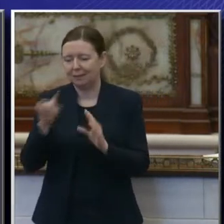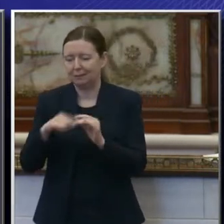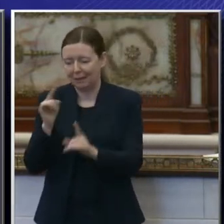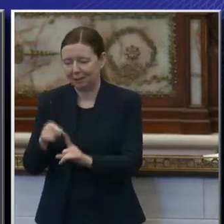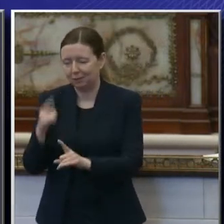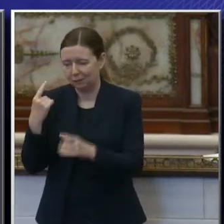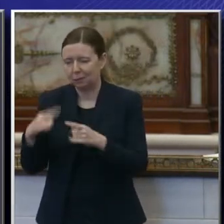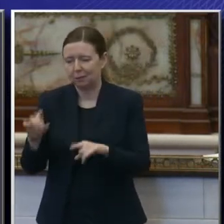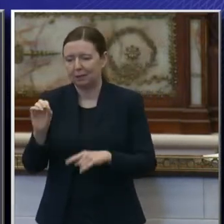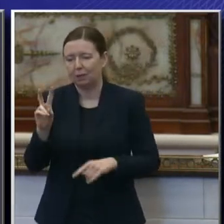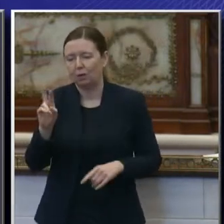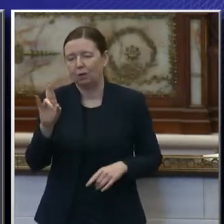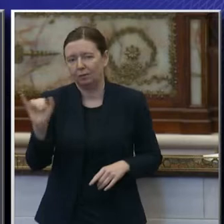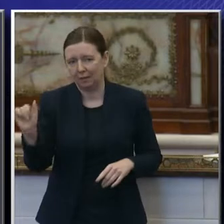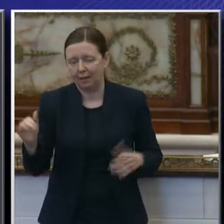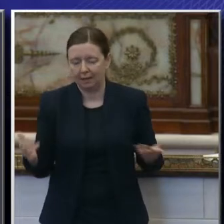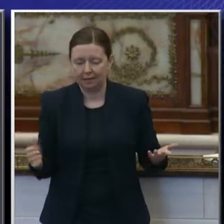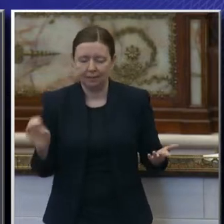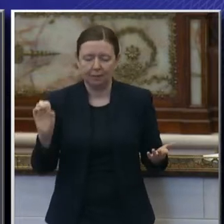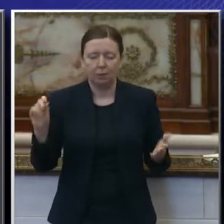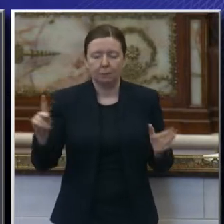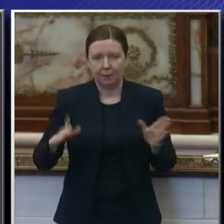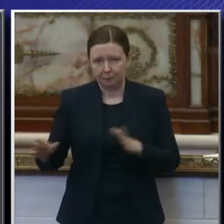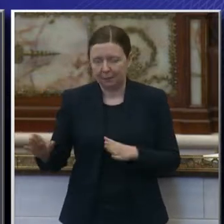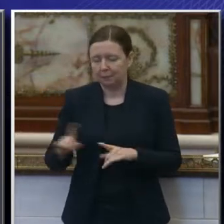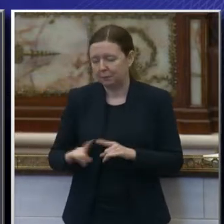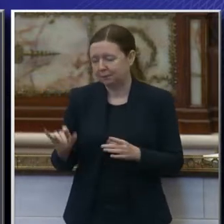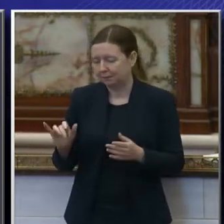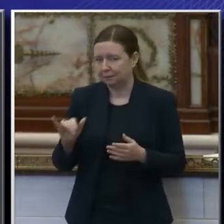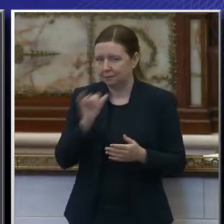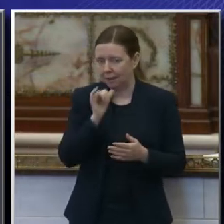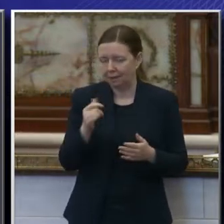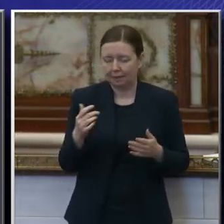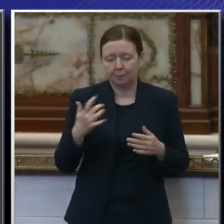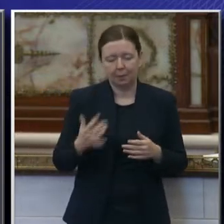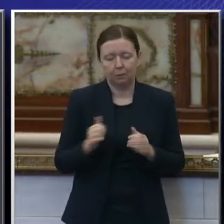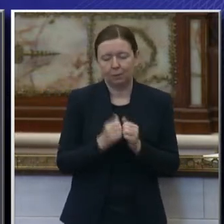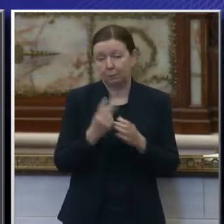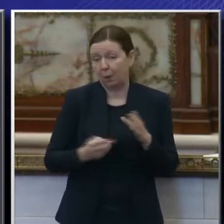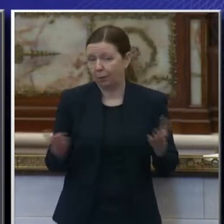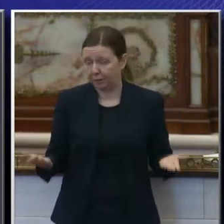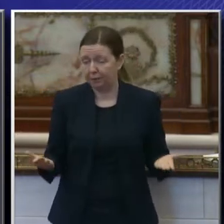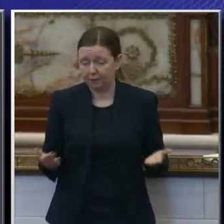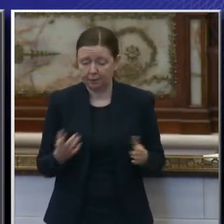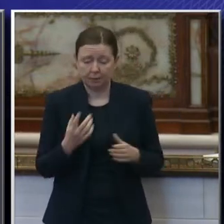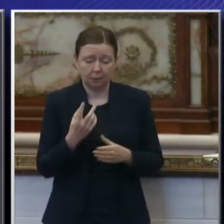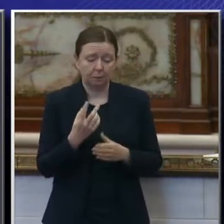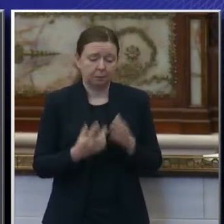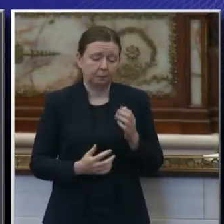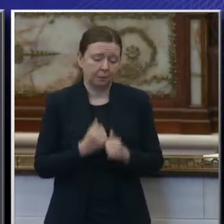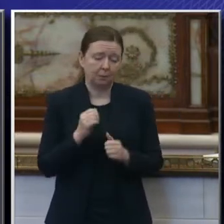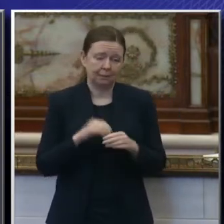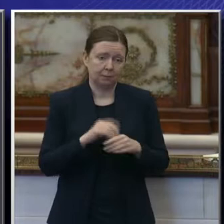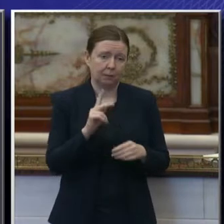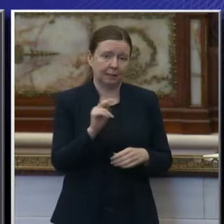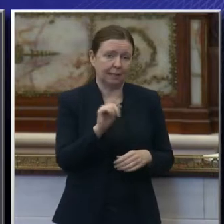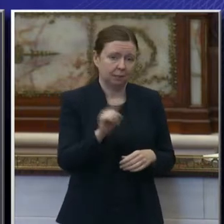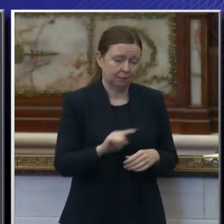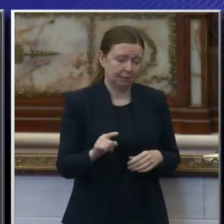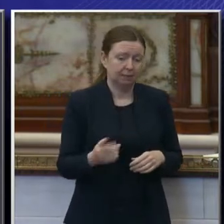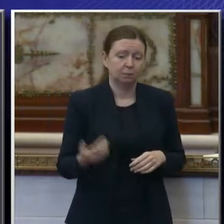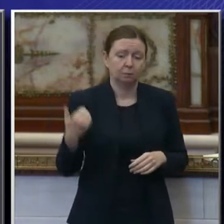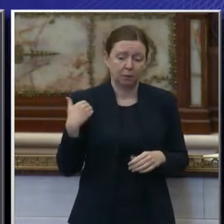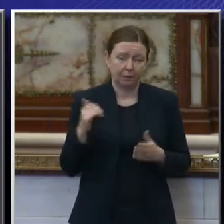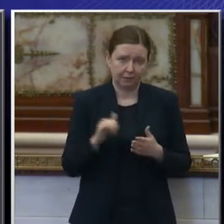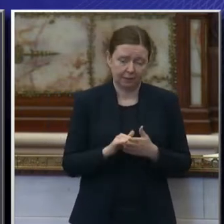you know, during the overlay EOP plan, although it's not. They tend to be with both, mostly in the KOZs prior